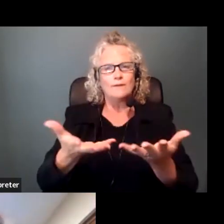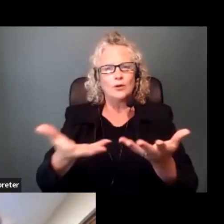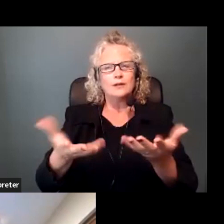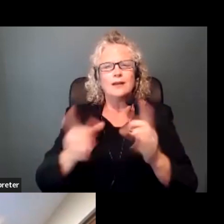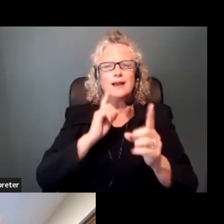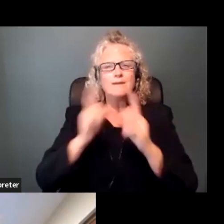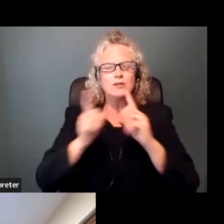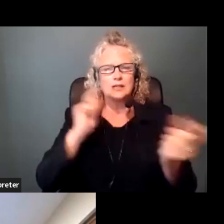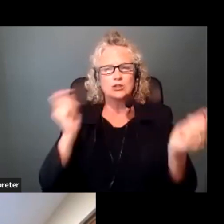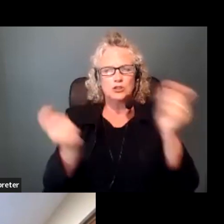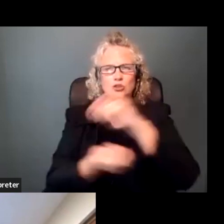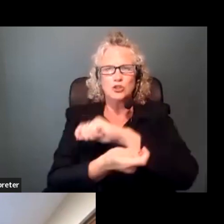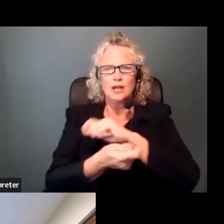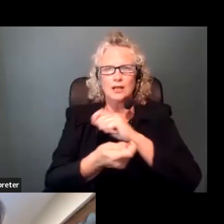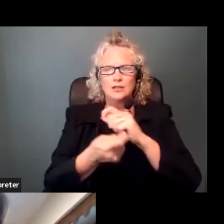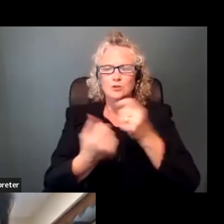that at